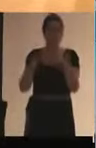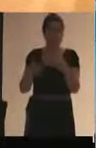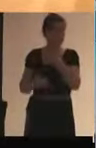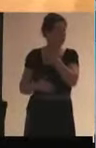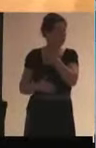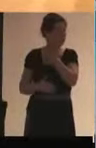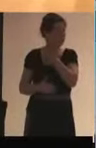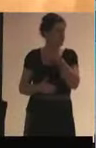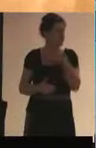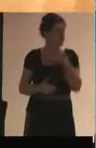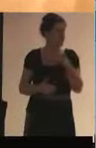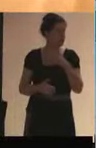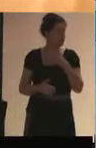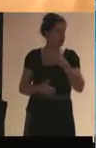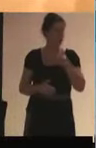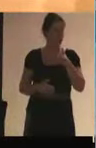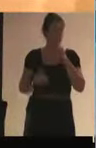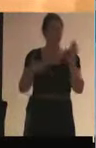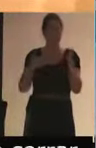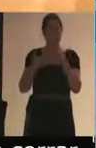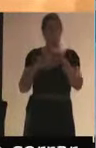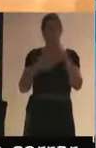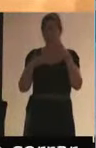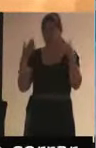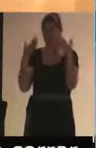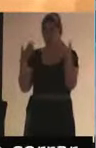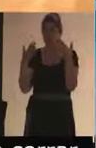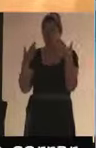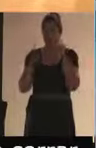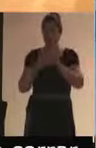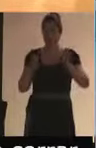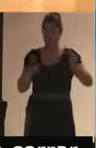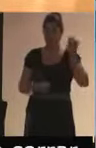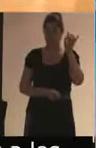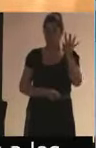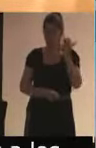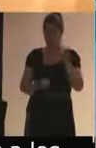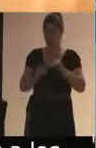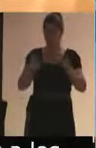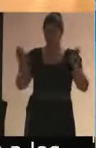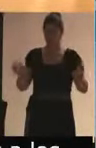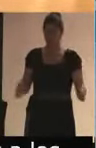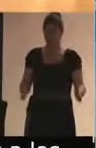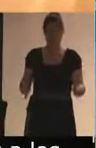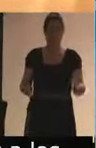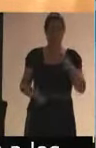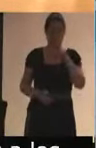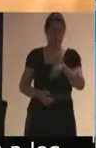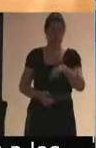Well, thank you very much. I wouldn't like to close the session without first congratulating